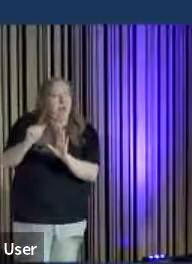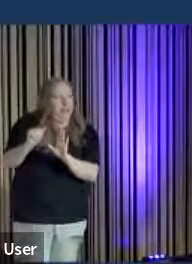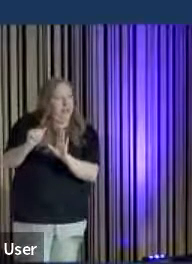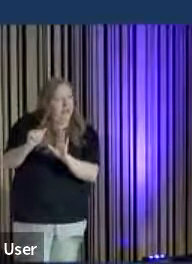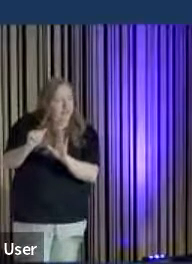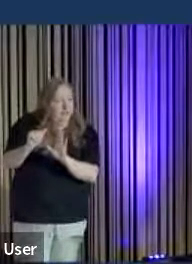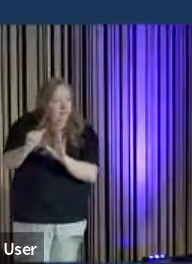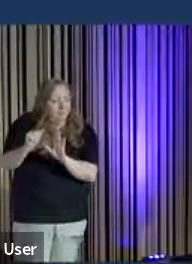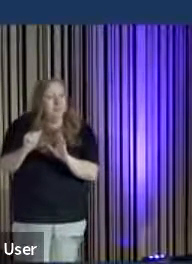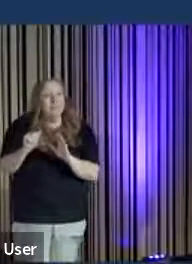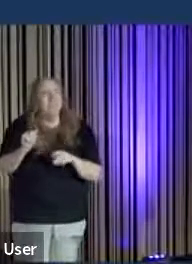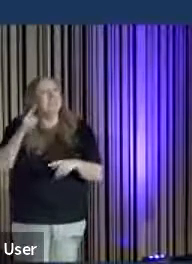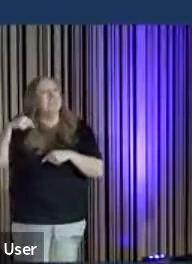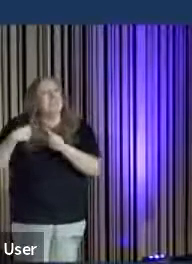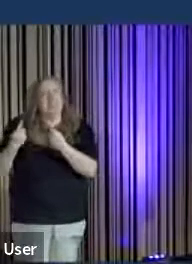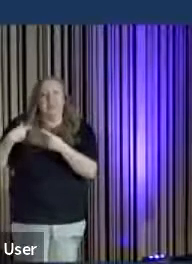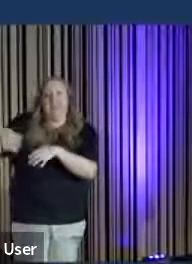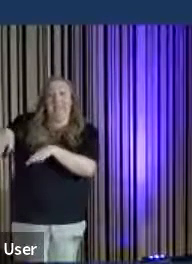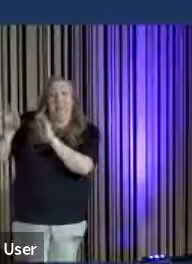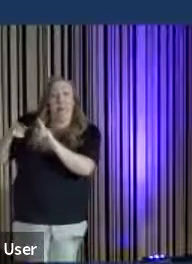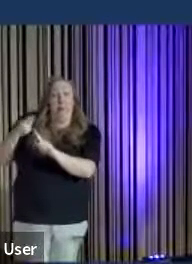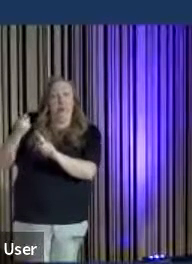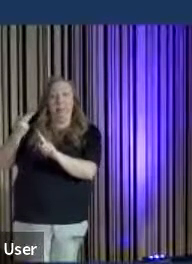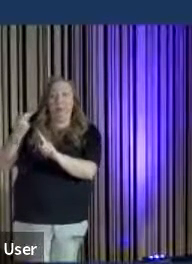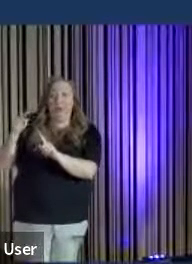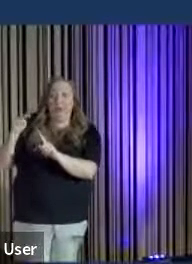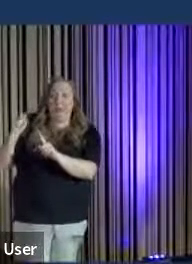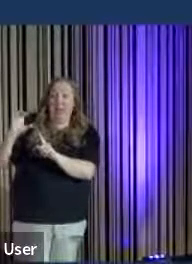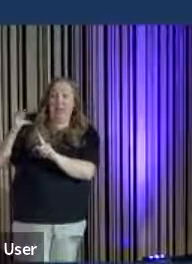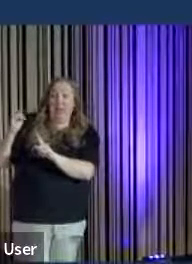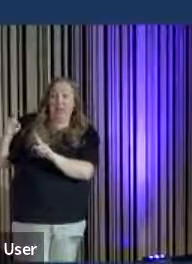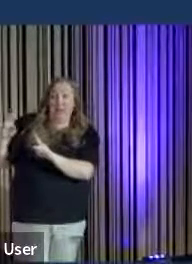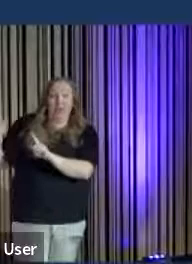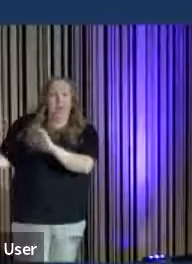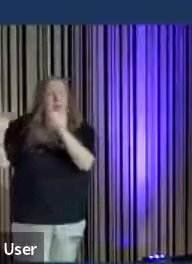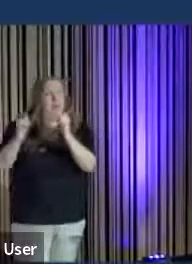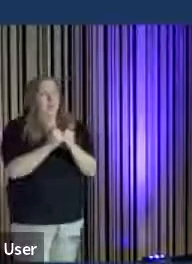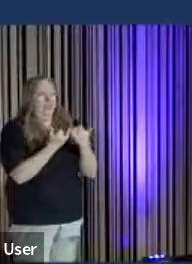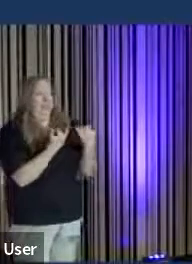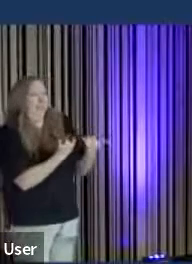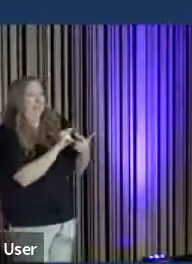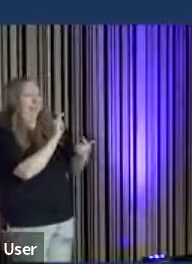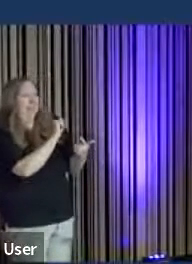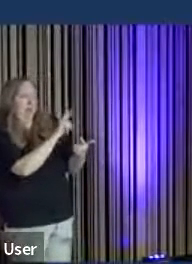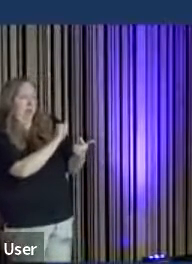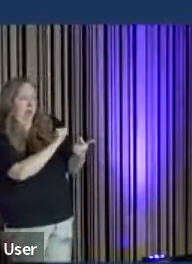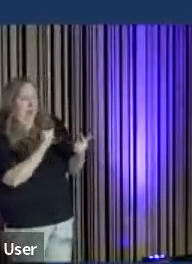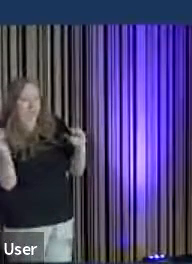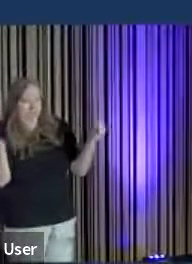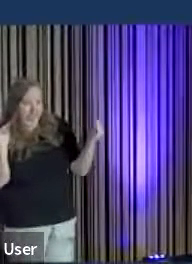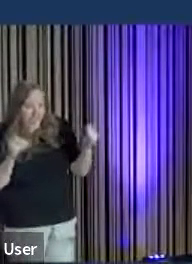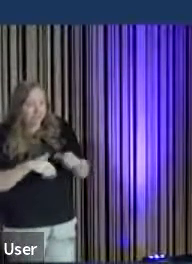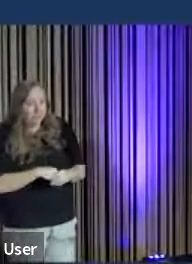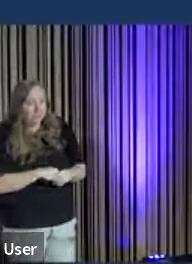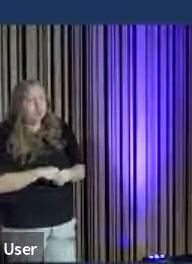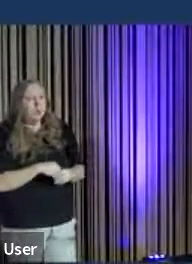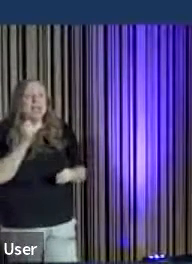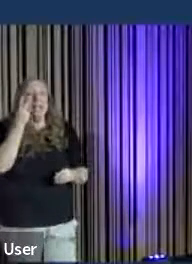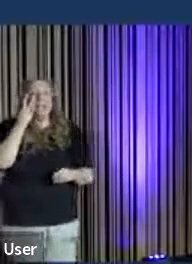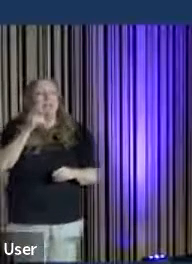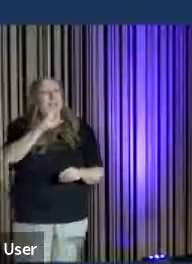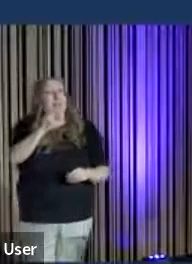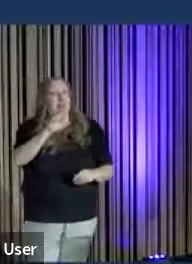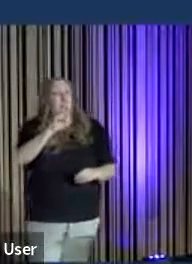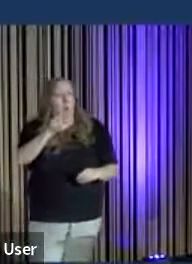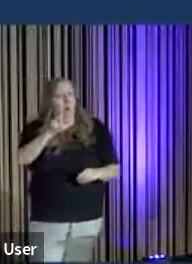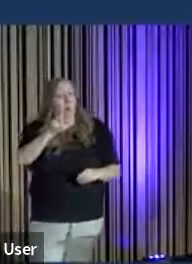on the Challenger and sampling on Tara. In particular, the forams have these calcified cell walls, which we can see labeled in blue